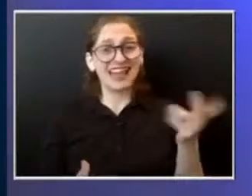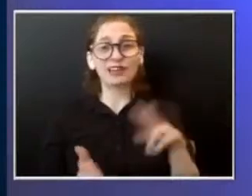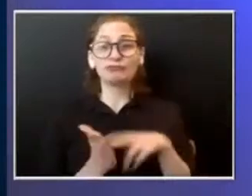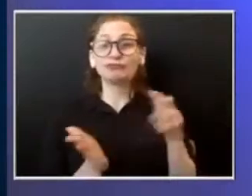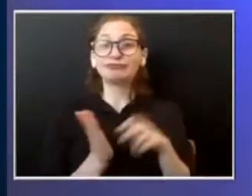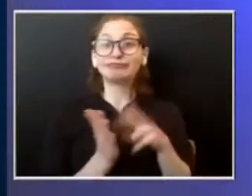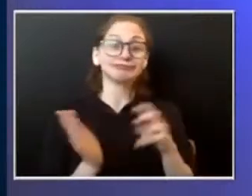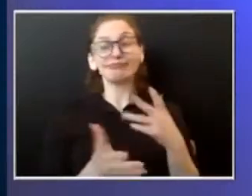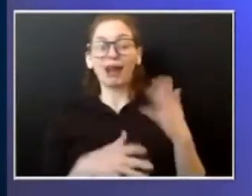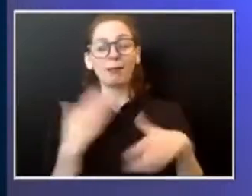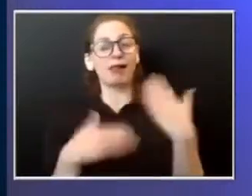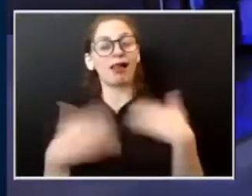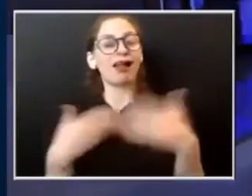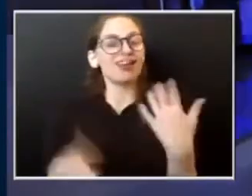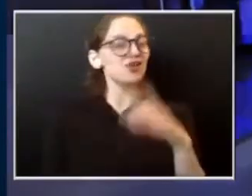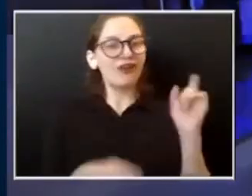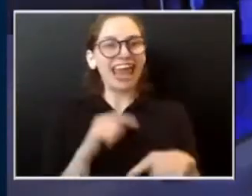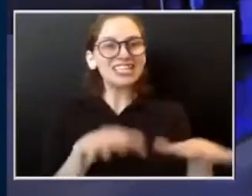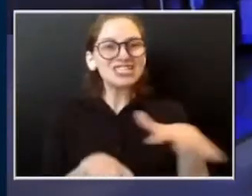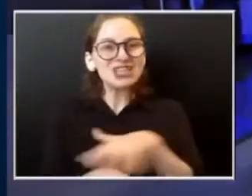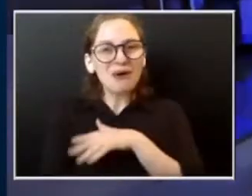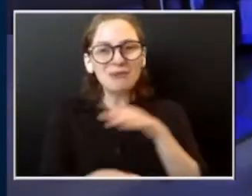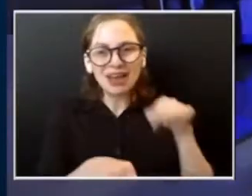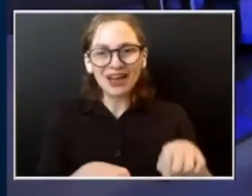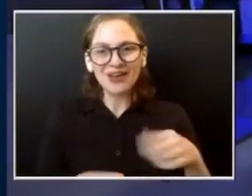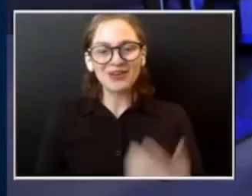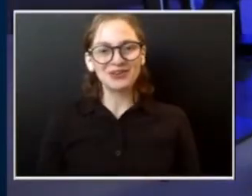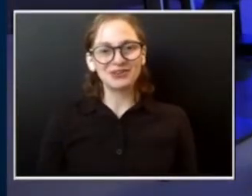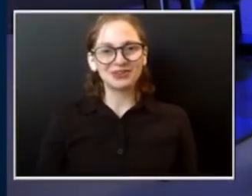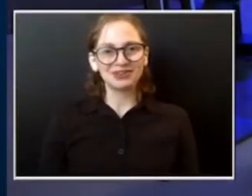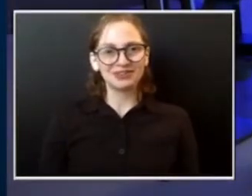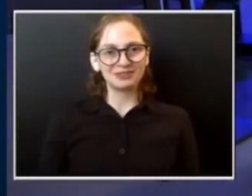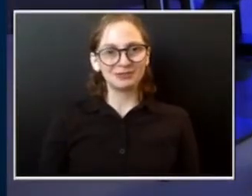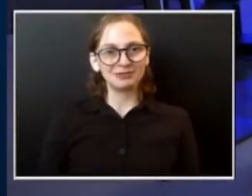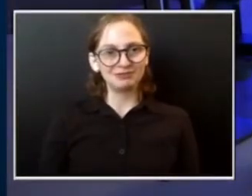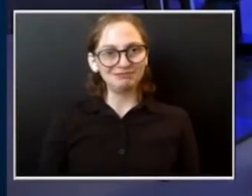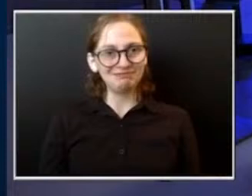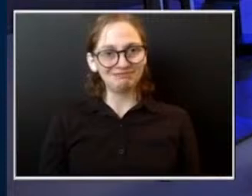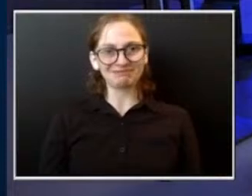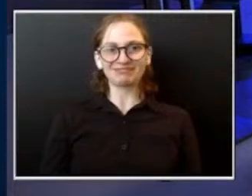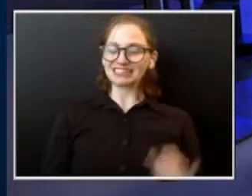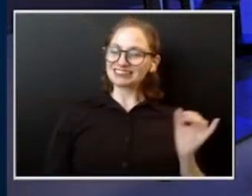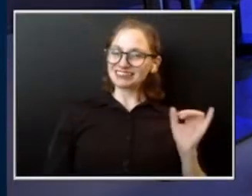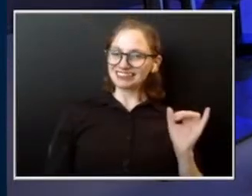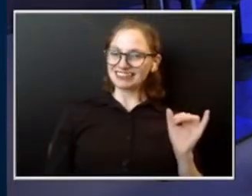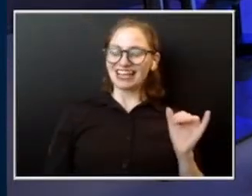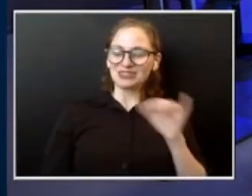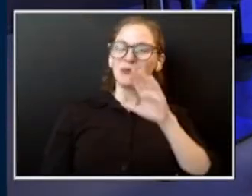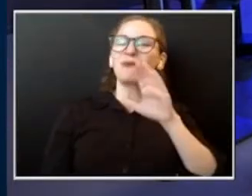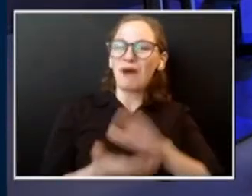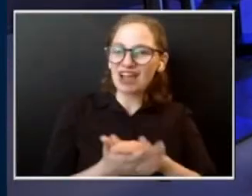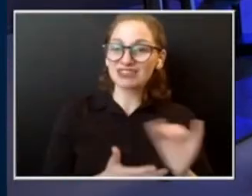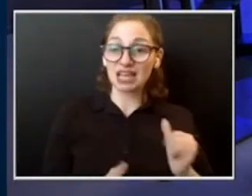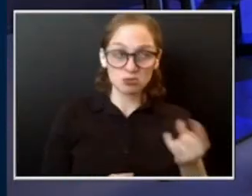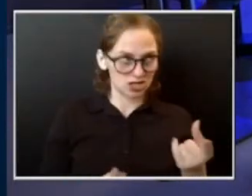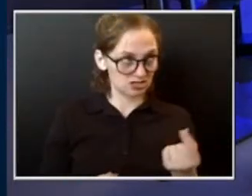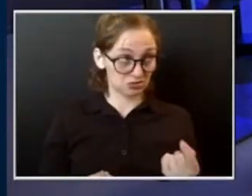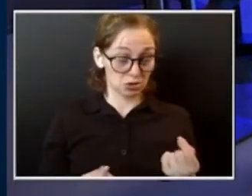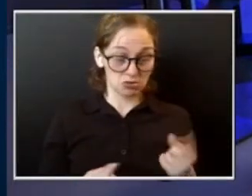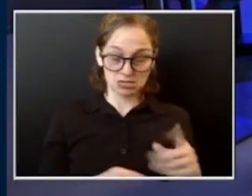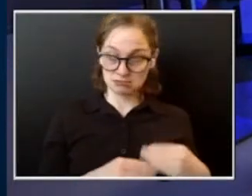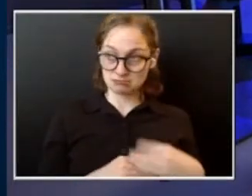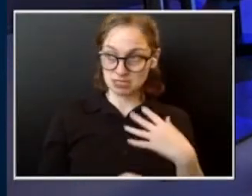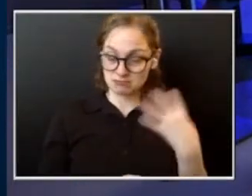mean. His wife probably said, "What did you do? He's driving me crazy." Probably. They probably want to put you in like Ritalin or something.